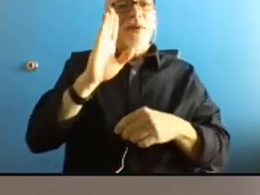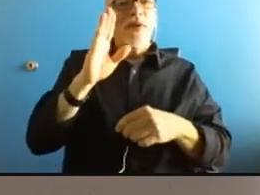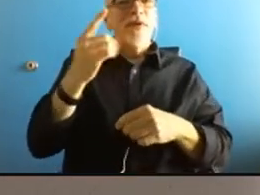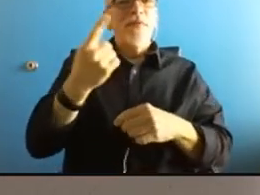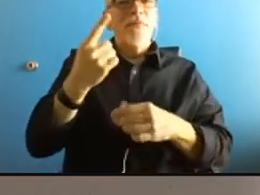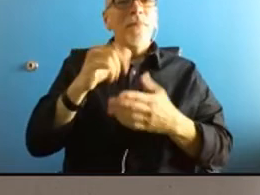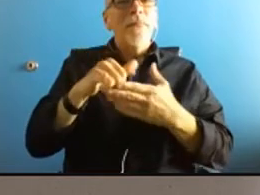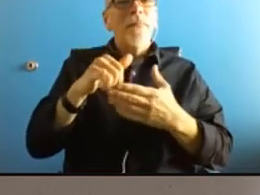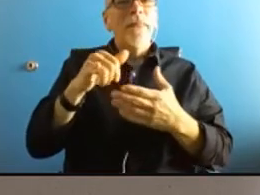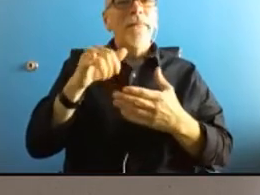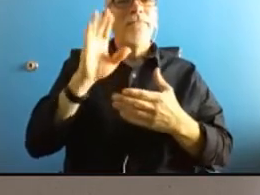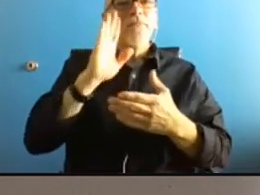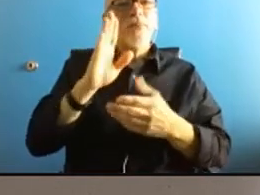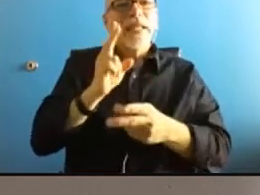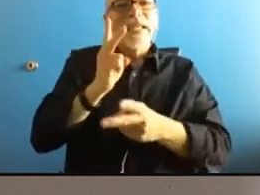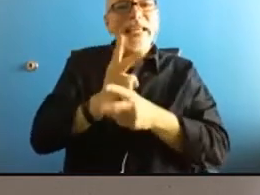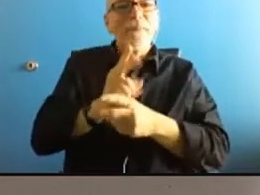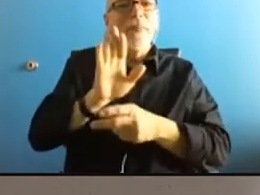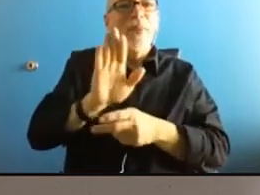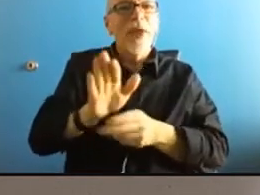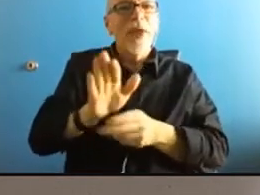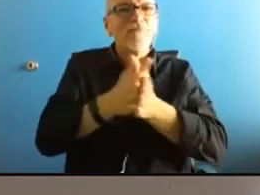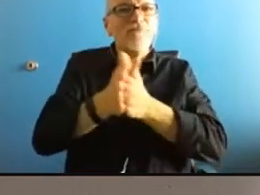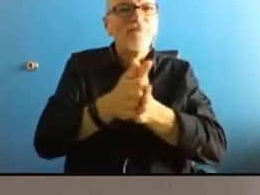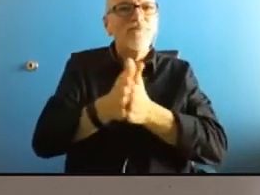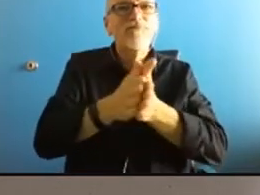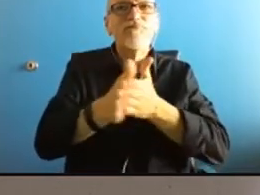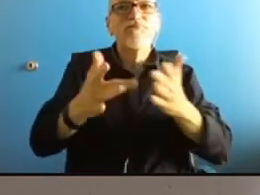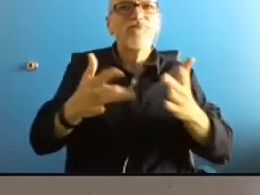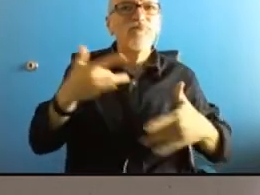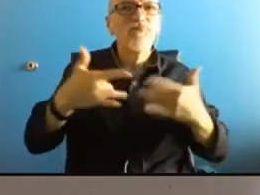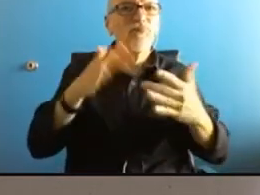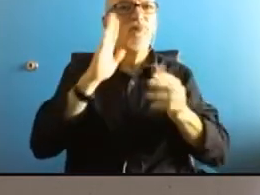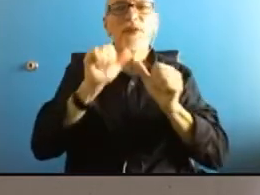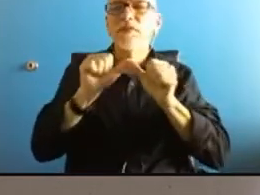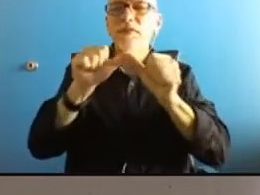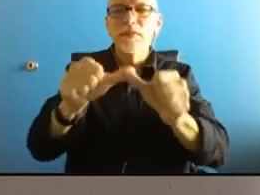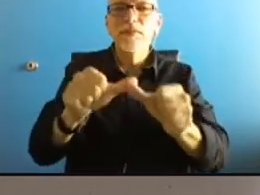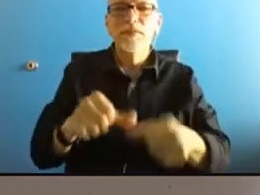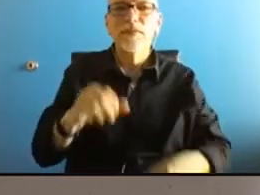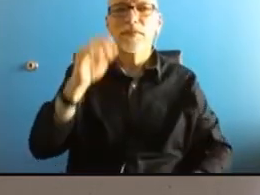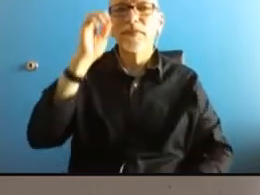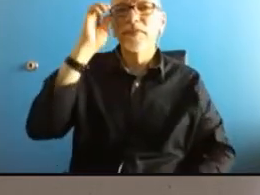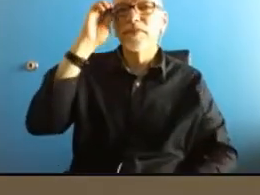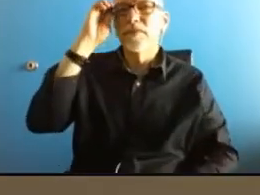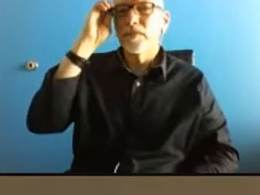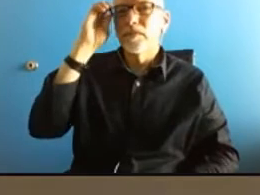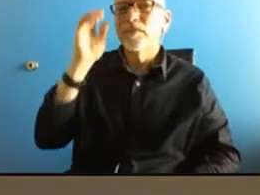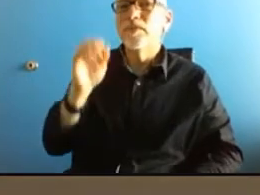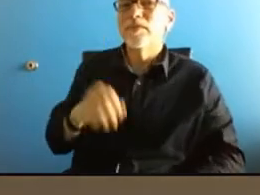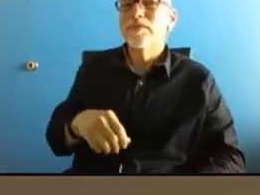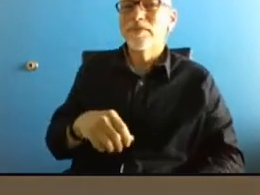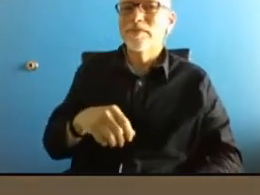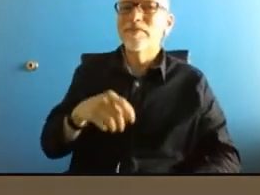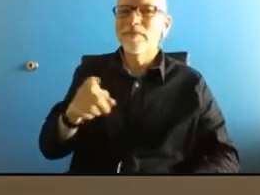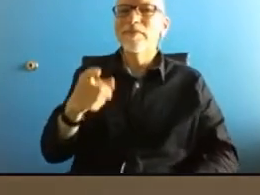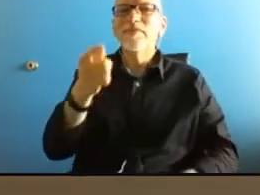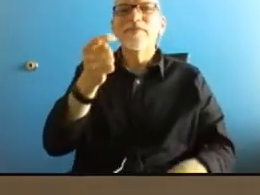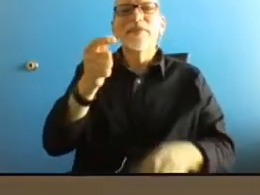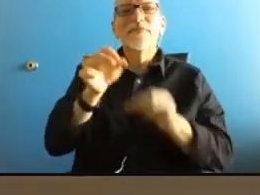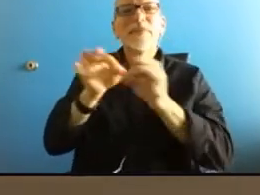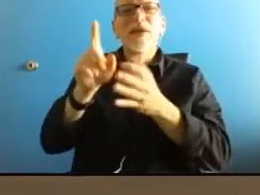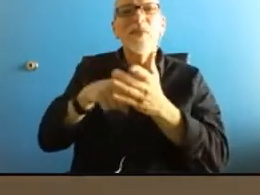will keep the enthusiasm going. So, a little bit about what's going